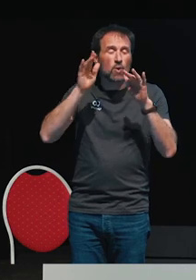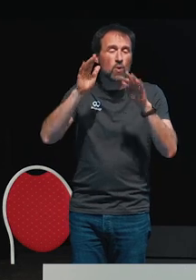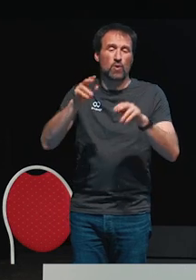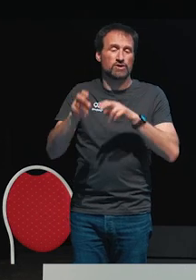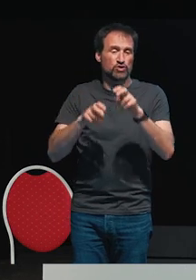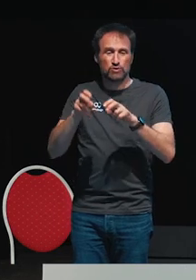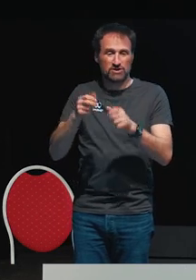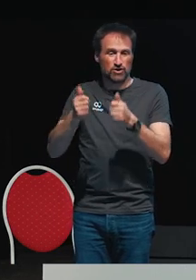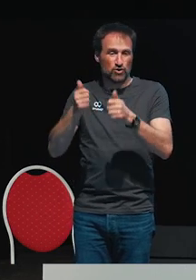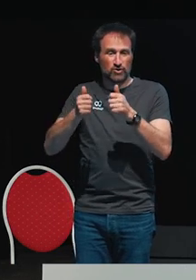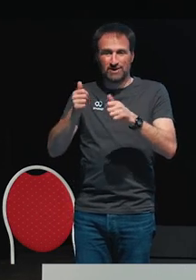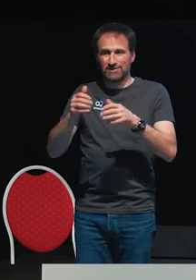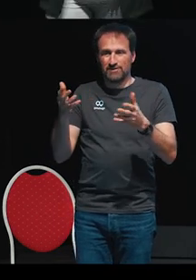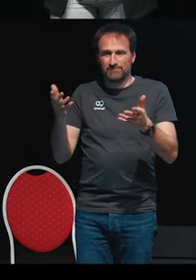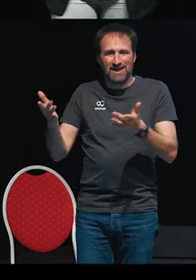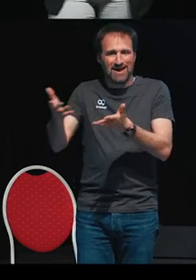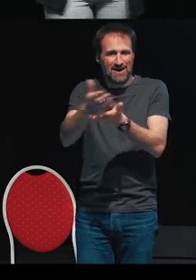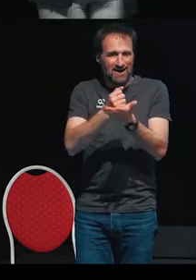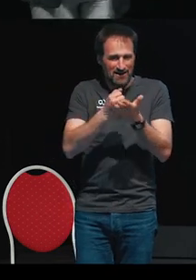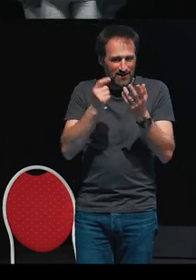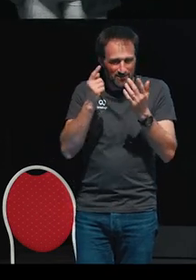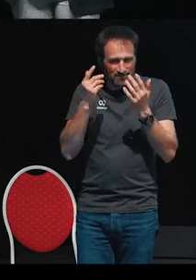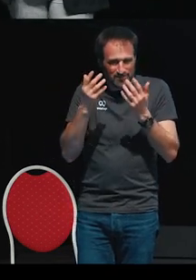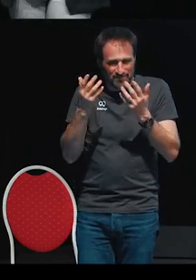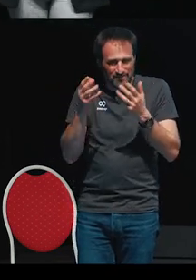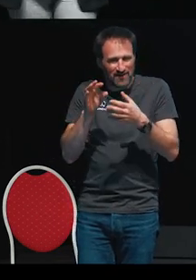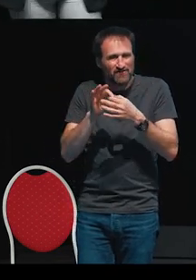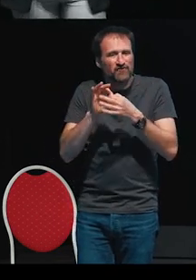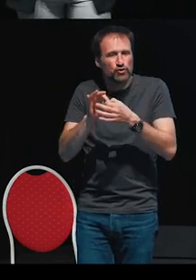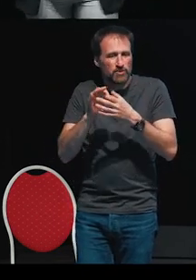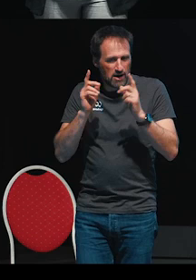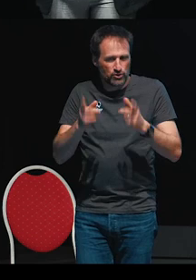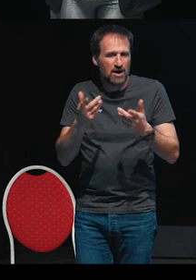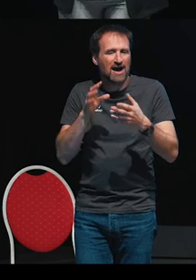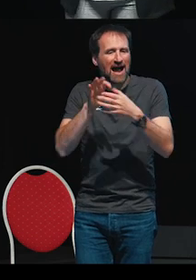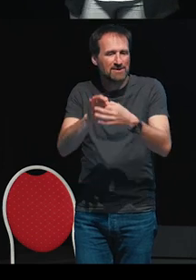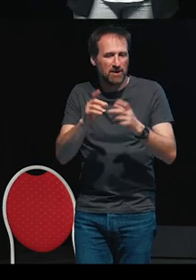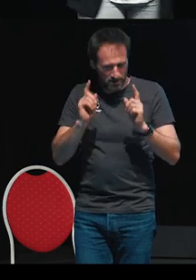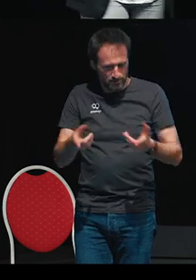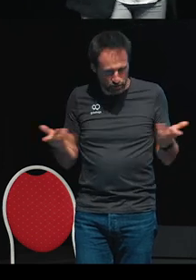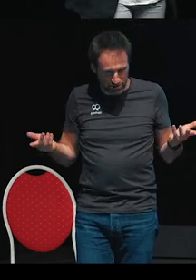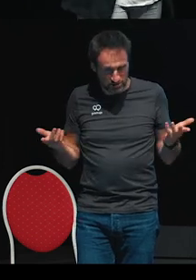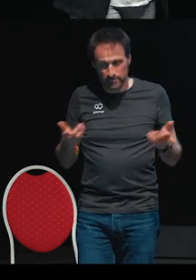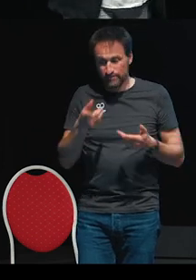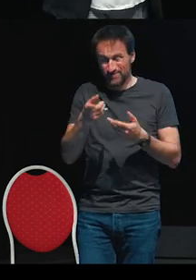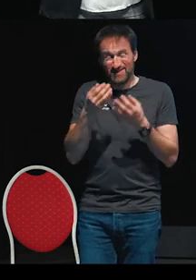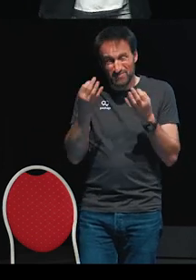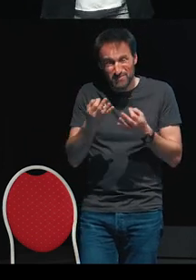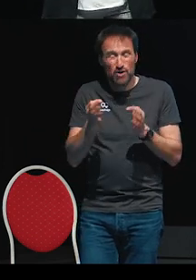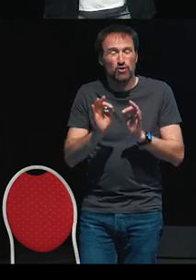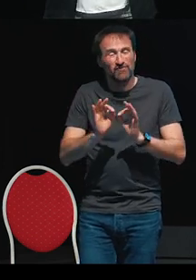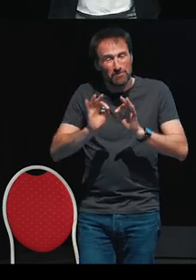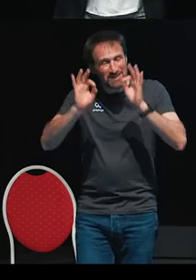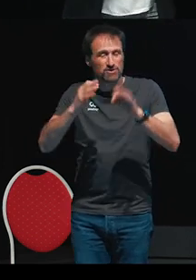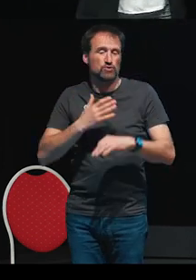So for that, I am suggesting another small improvement in our architecture in order